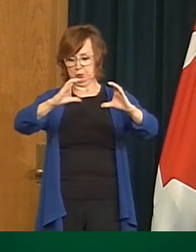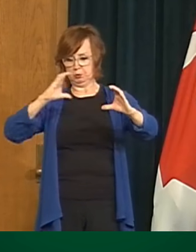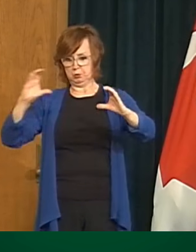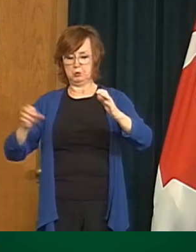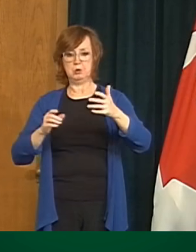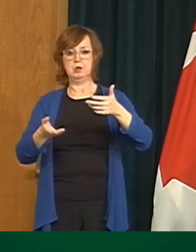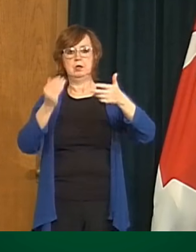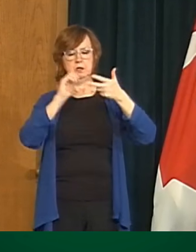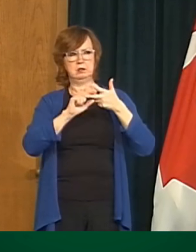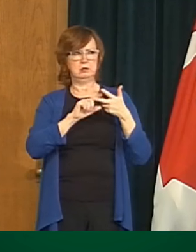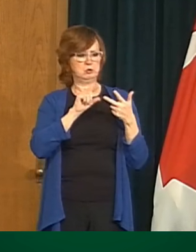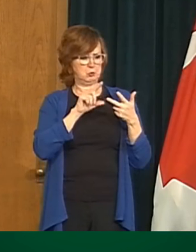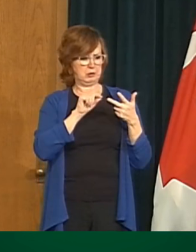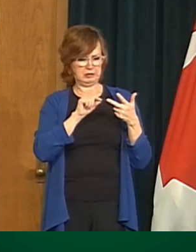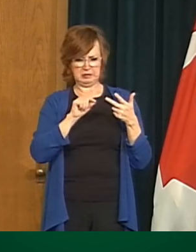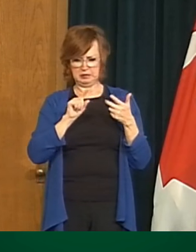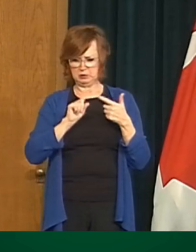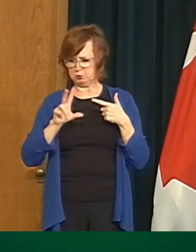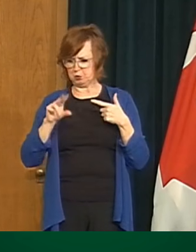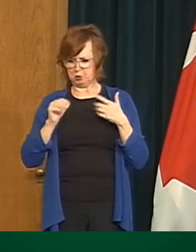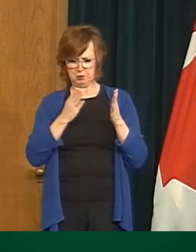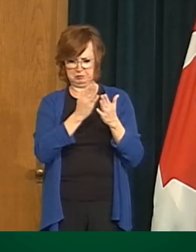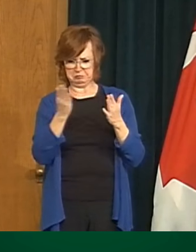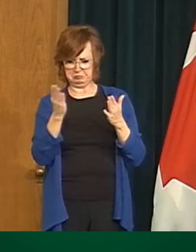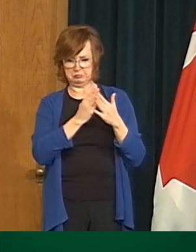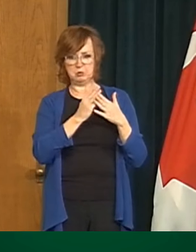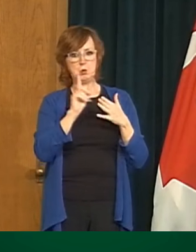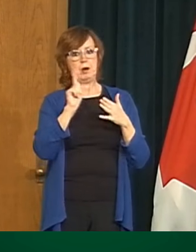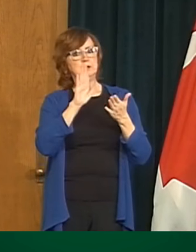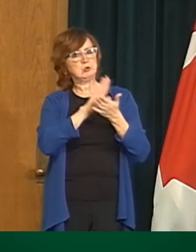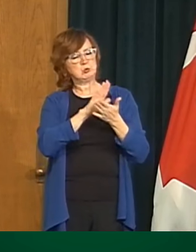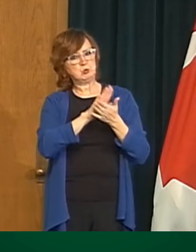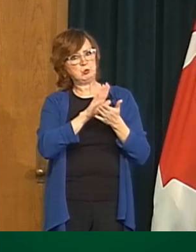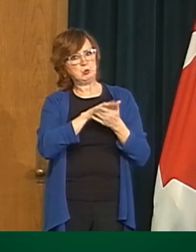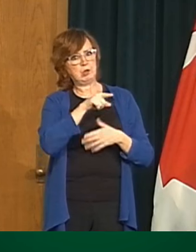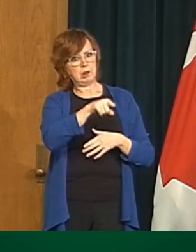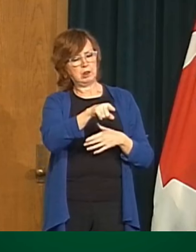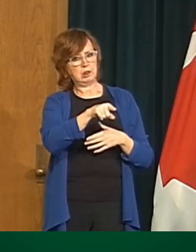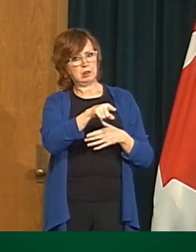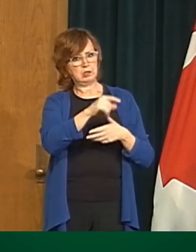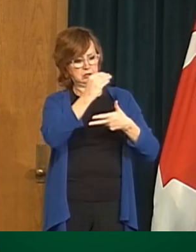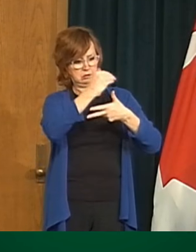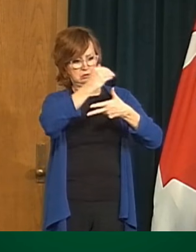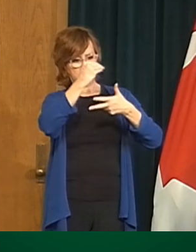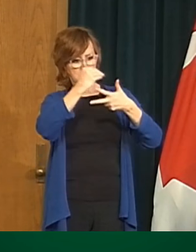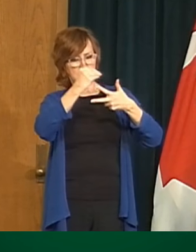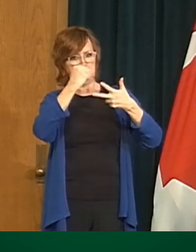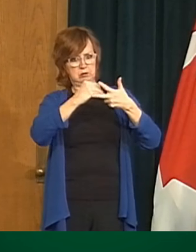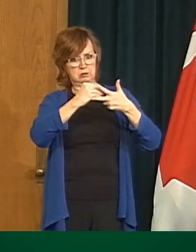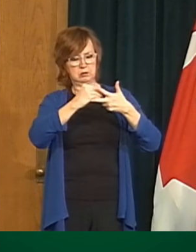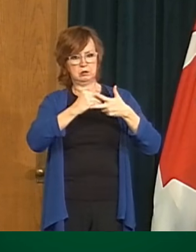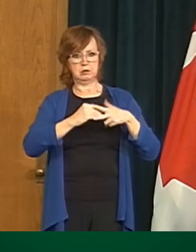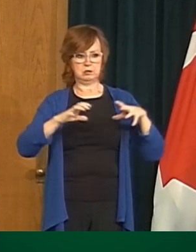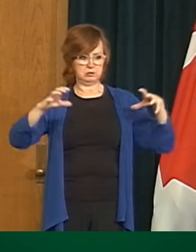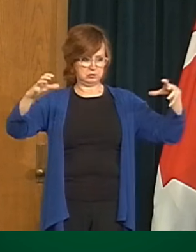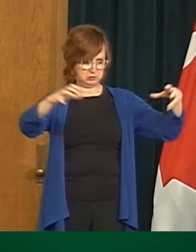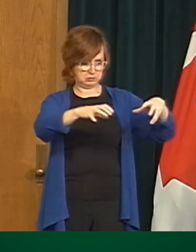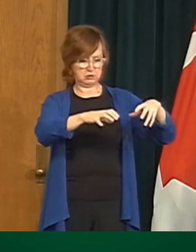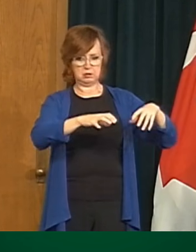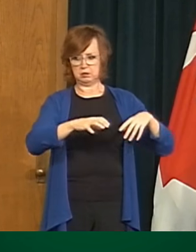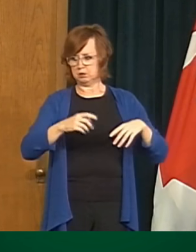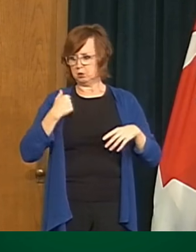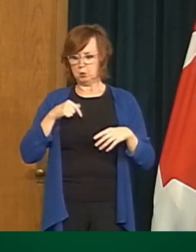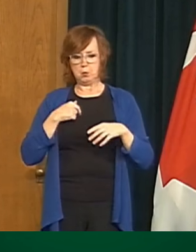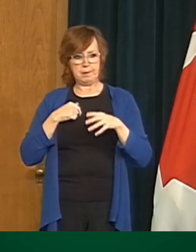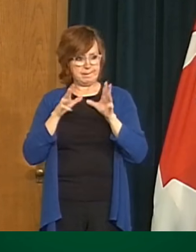well. So we are, providing resources in conjunction with the conversations that we are